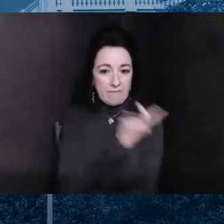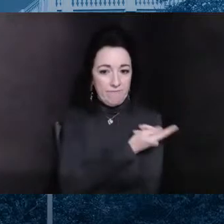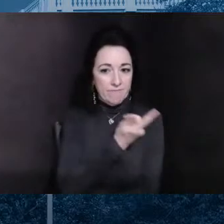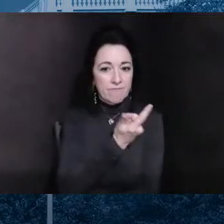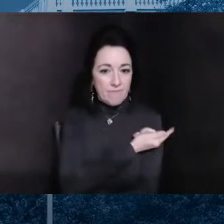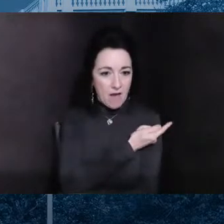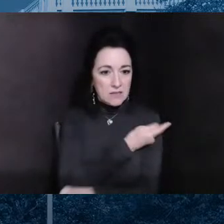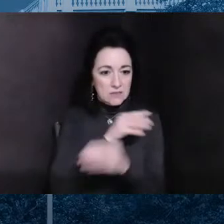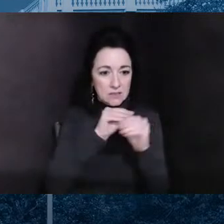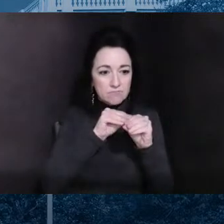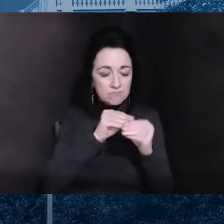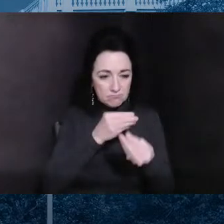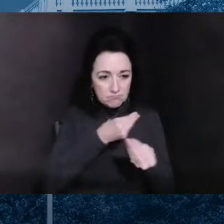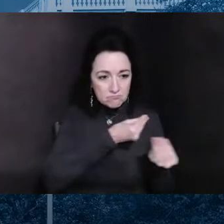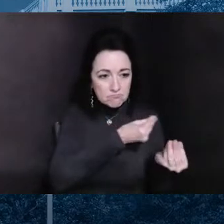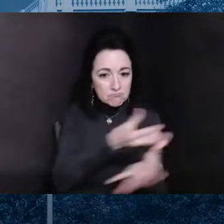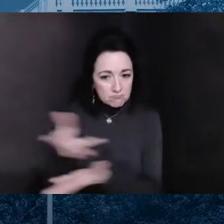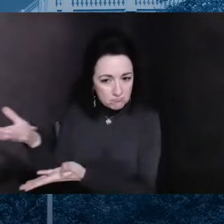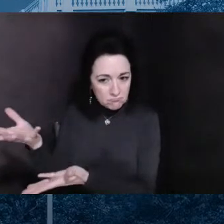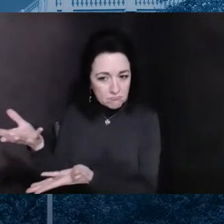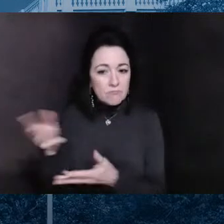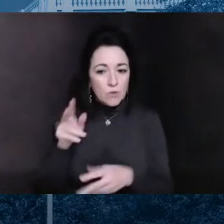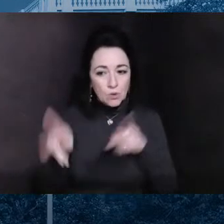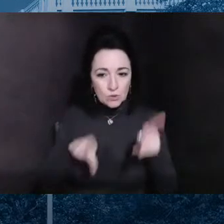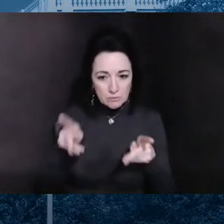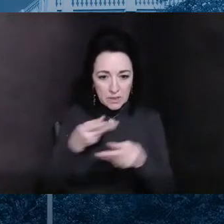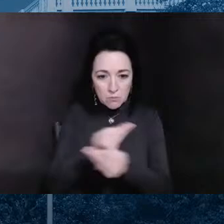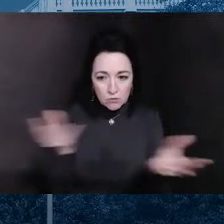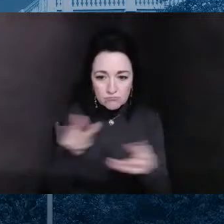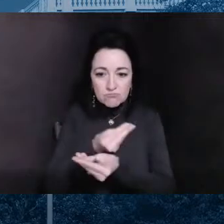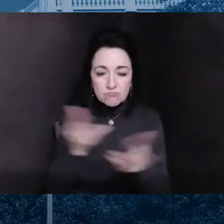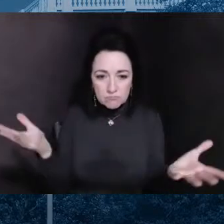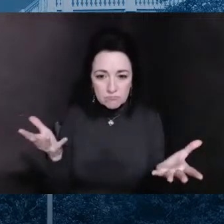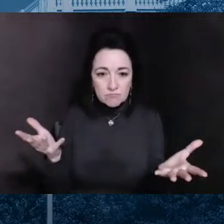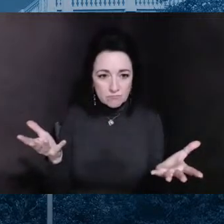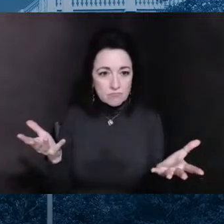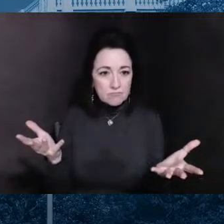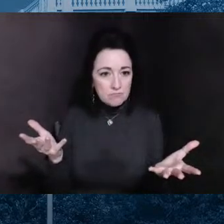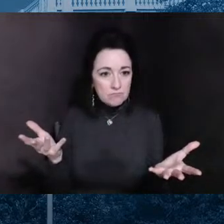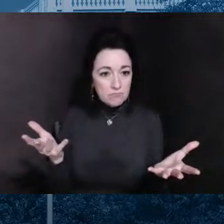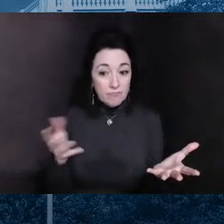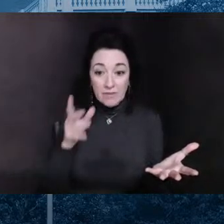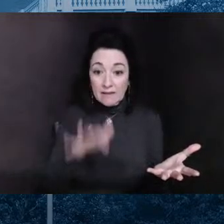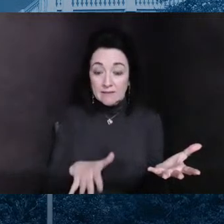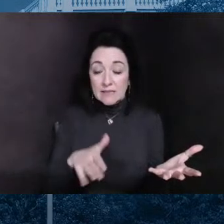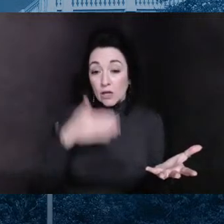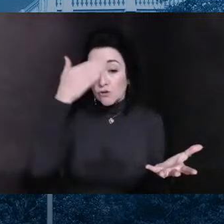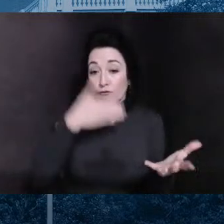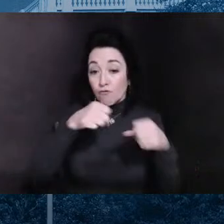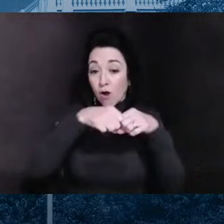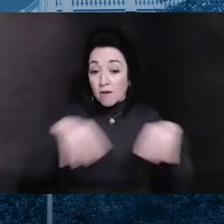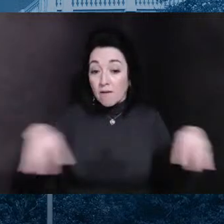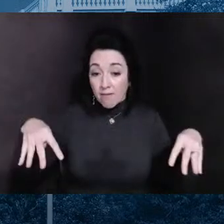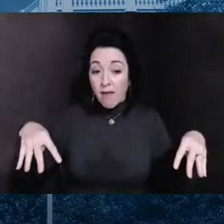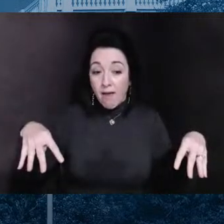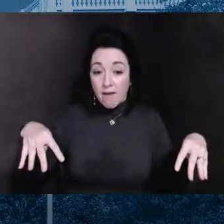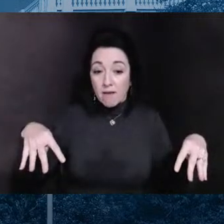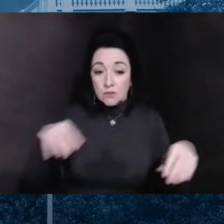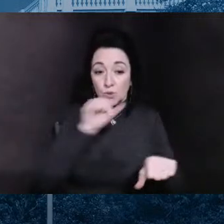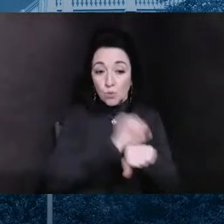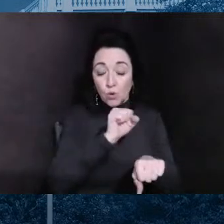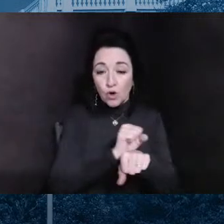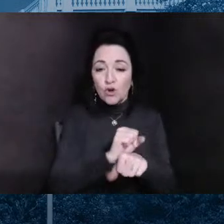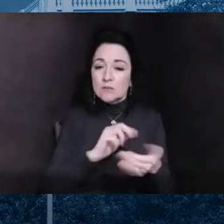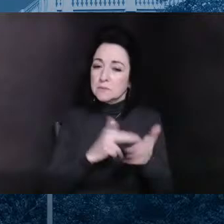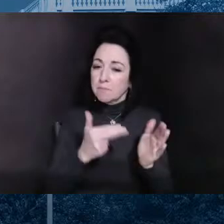into people's arms. We've significantly vaccinated those frontline healthcare workers,